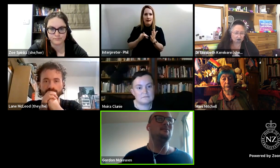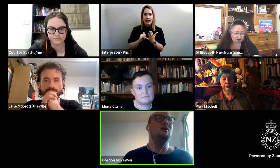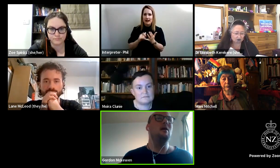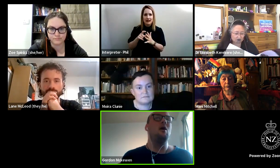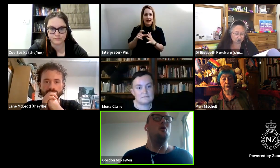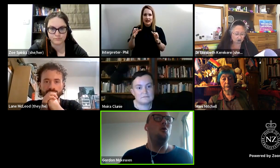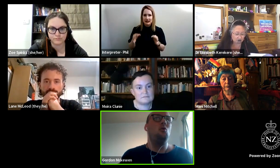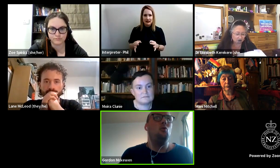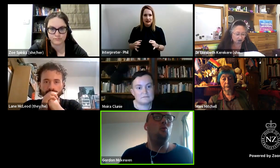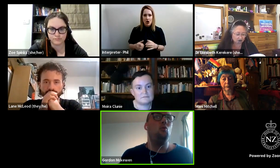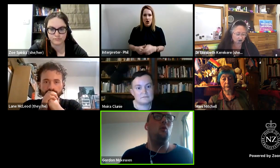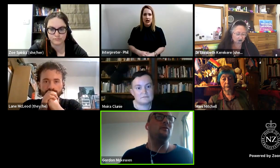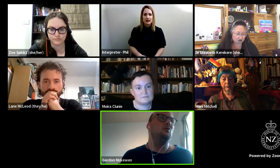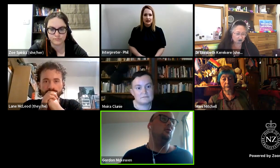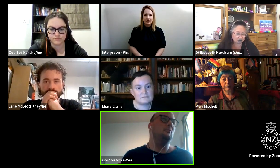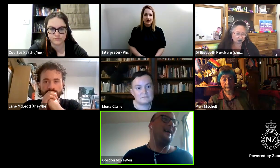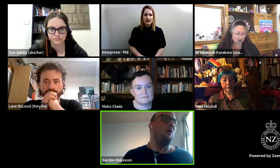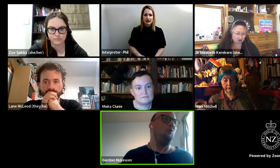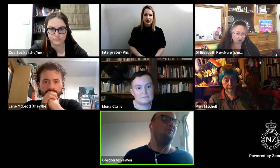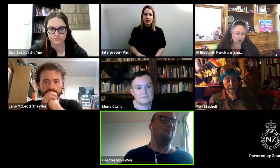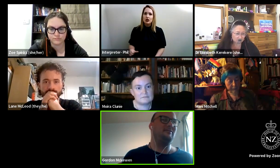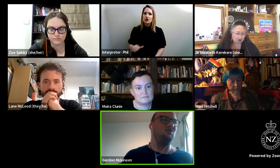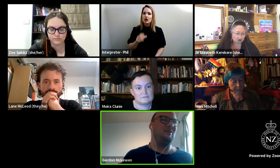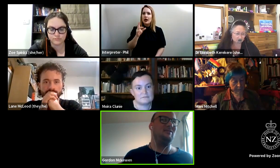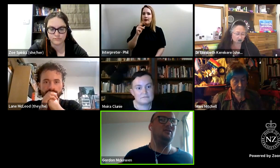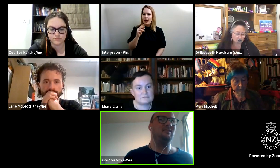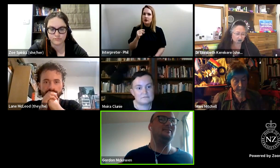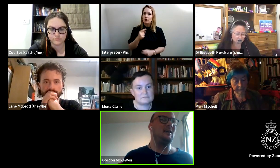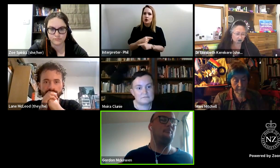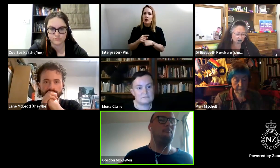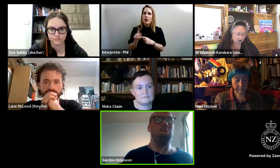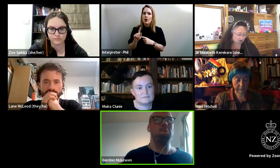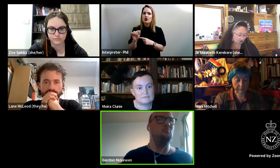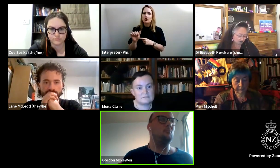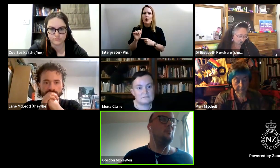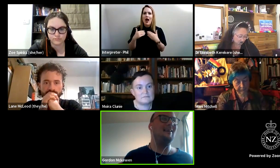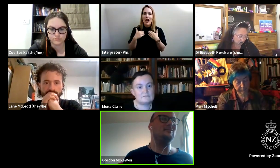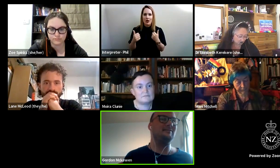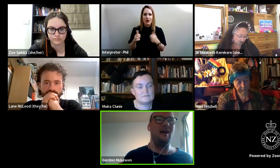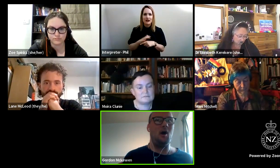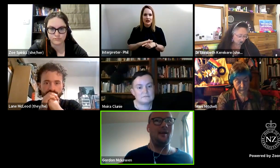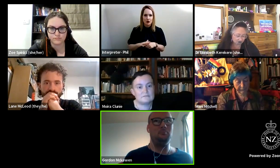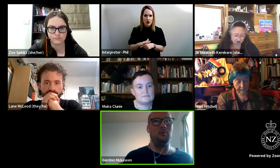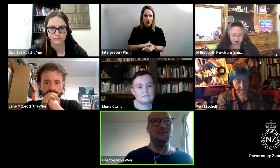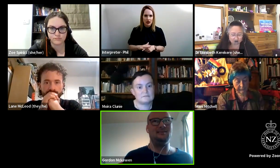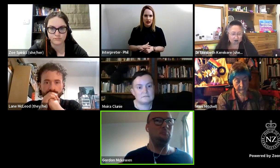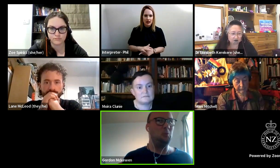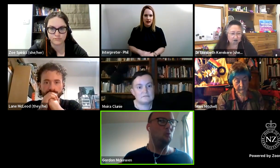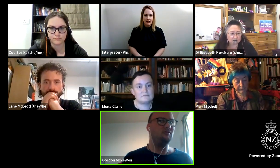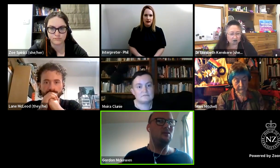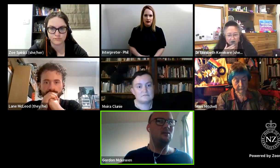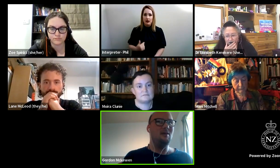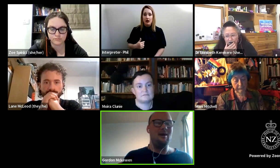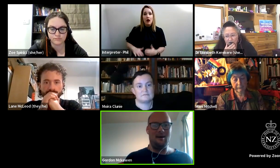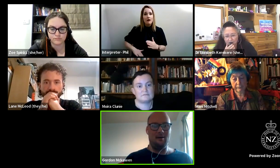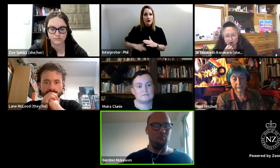determine, what your health situation is. As I say, I completely